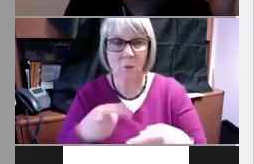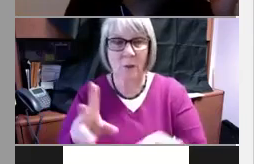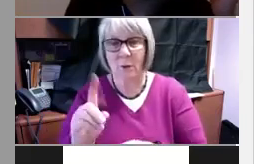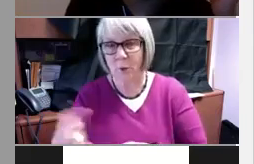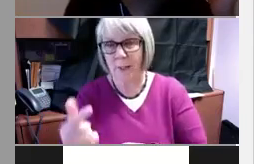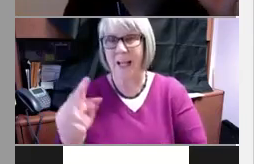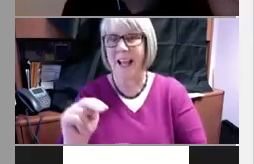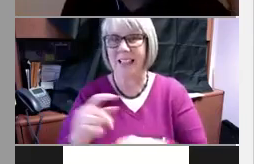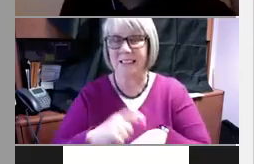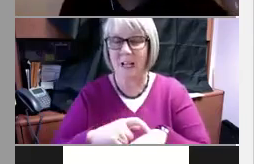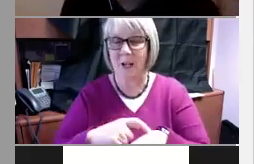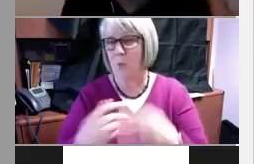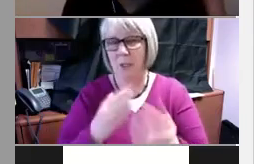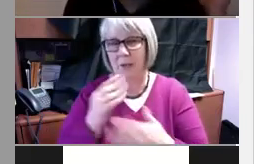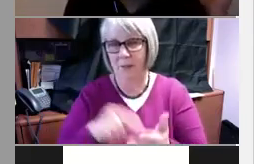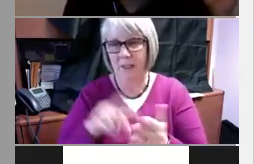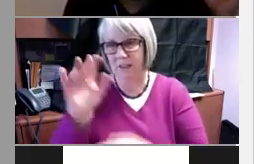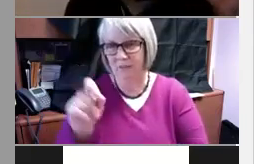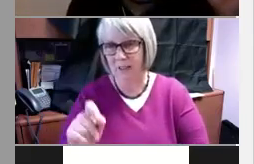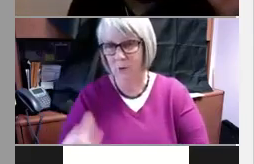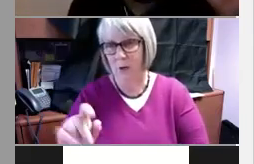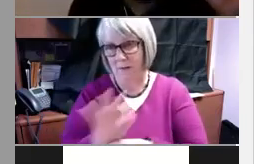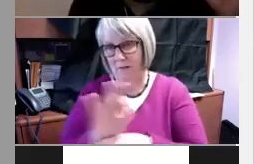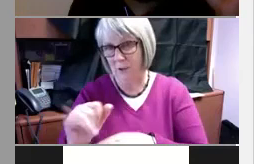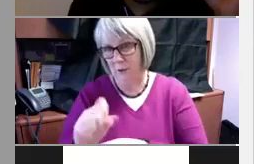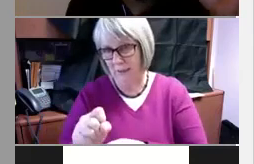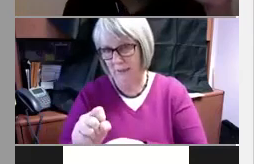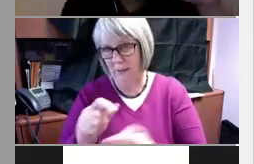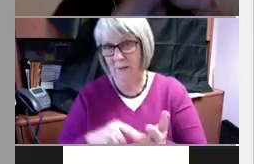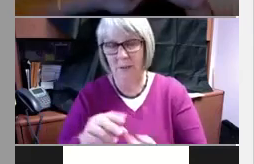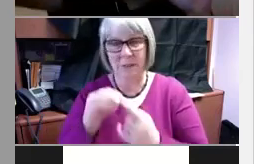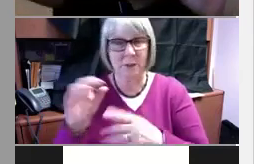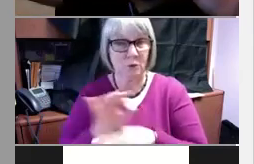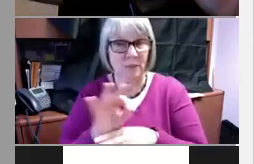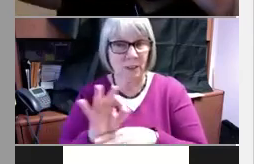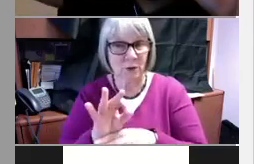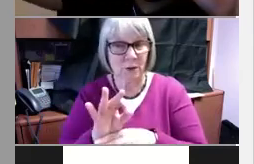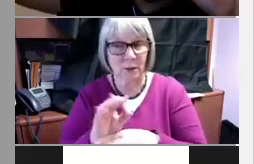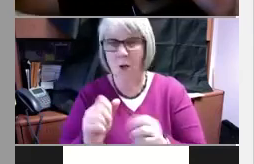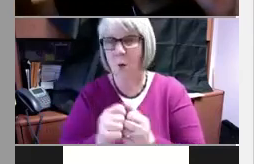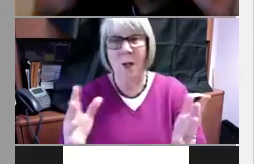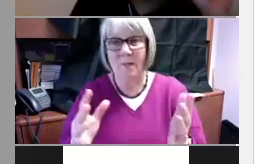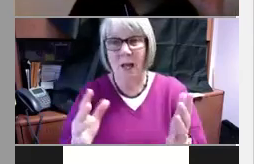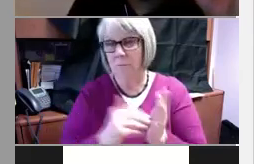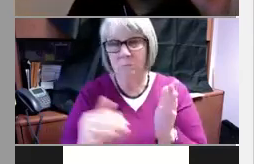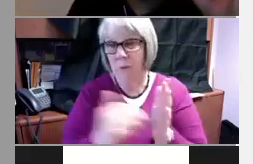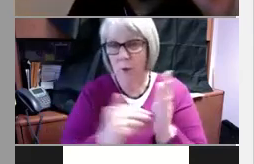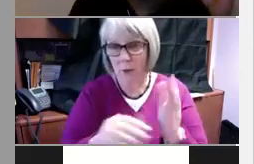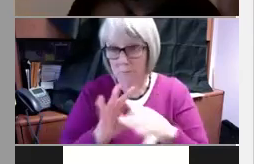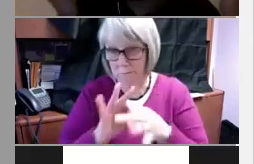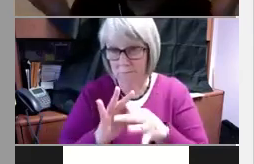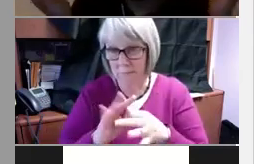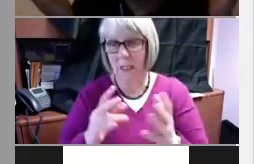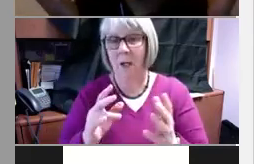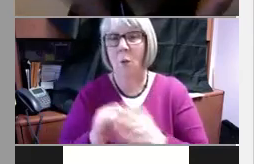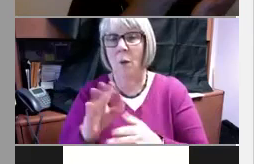times whatever this factorial function returns. So this particular function without the recurrence relation is going to